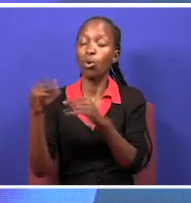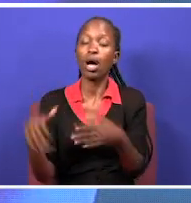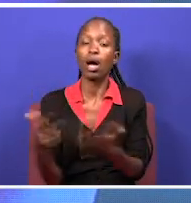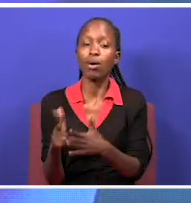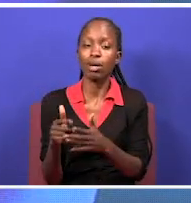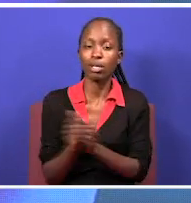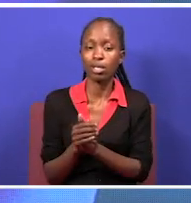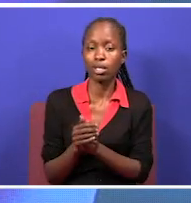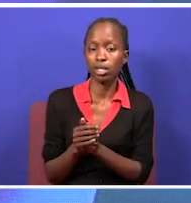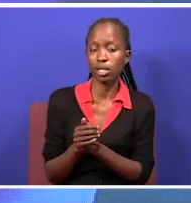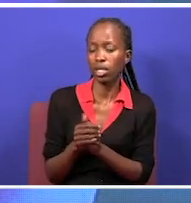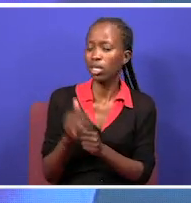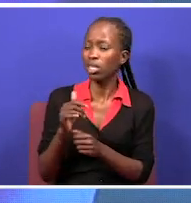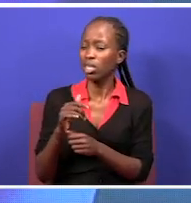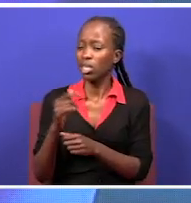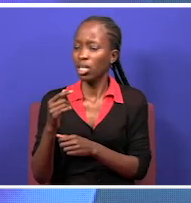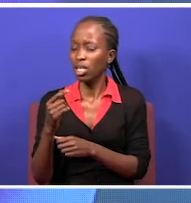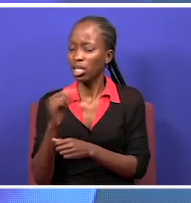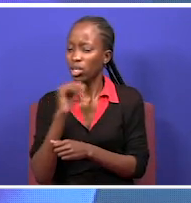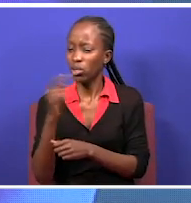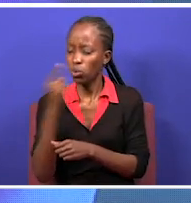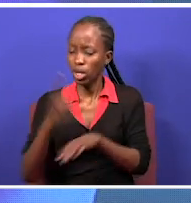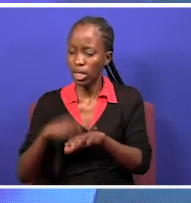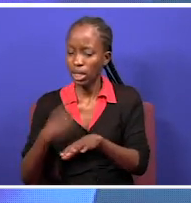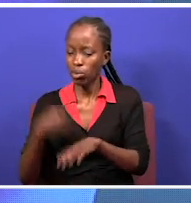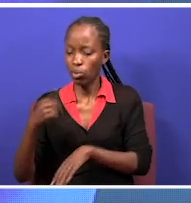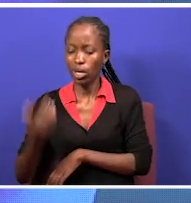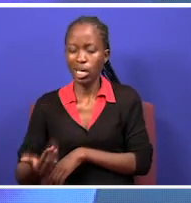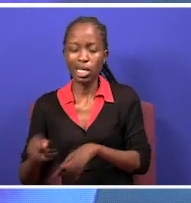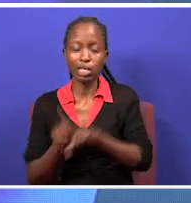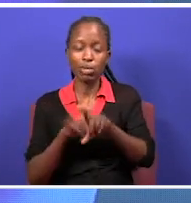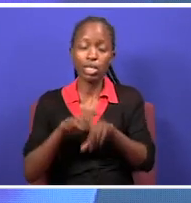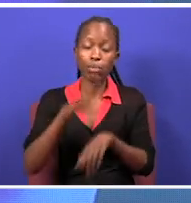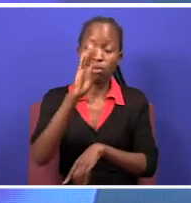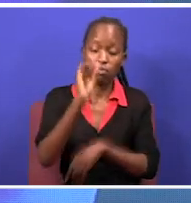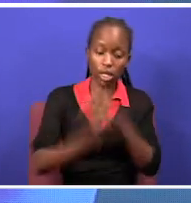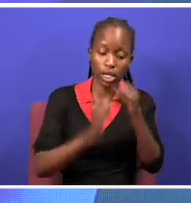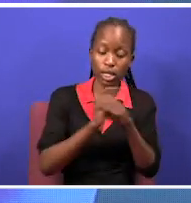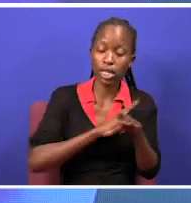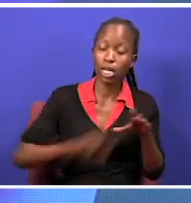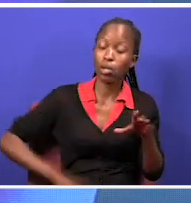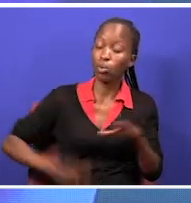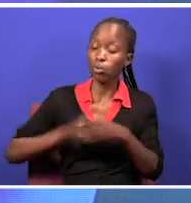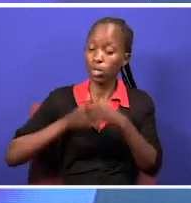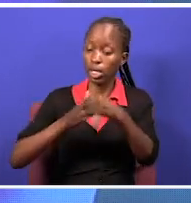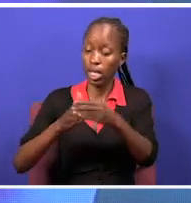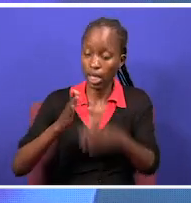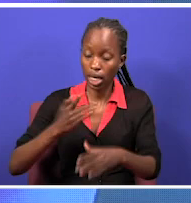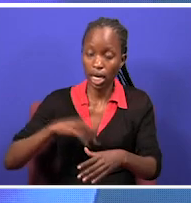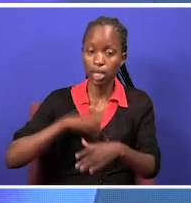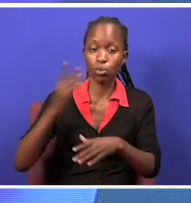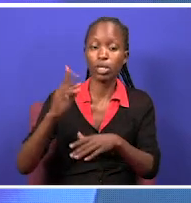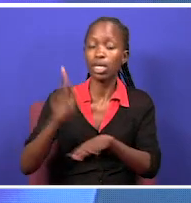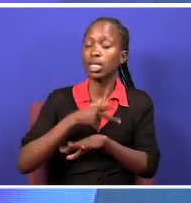6 or 10 or 13 or 16, but even when we are 40, God will guide and direct us. Psalm 19 verse